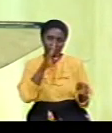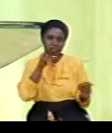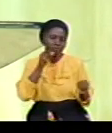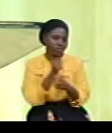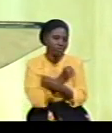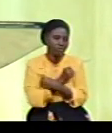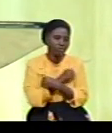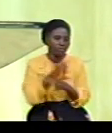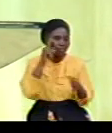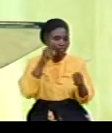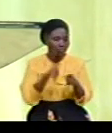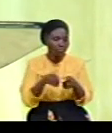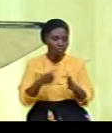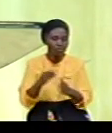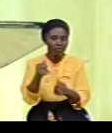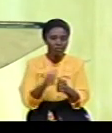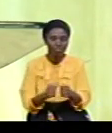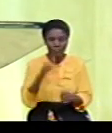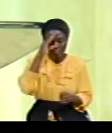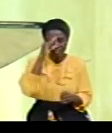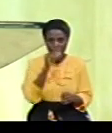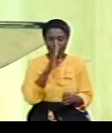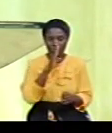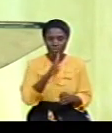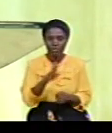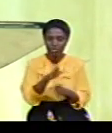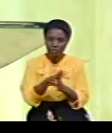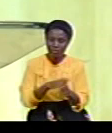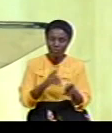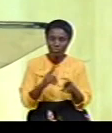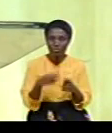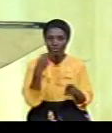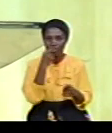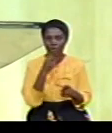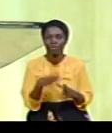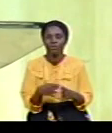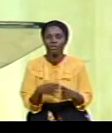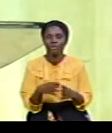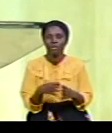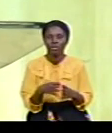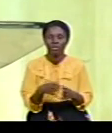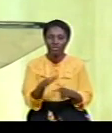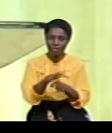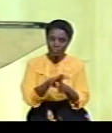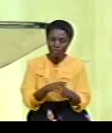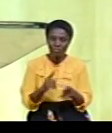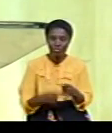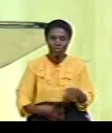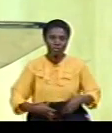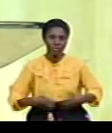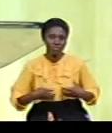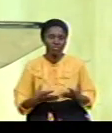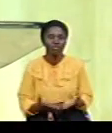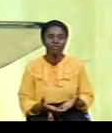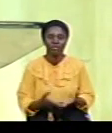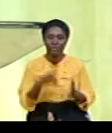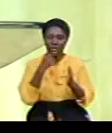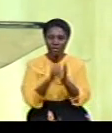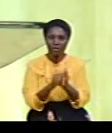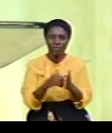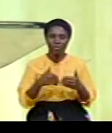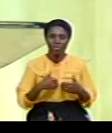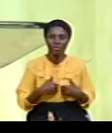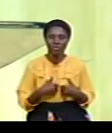hear, slow to speak, slow to wrath. And then chapter 2 verse 1, my brethren, have not the faith of our Lord Jesus Christ